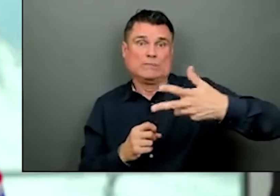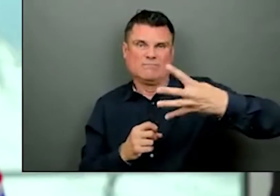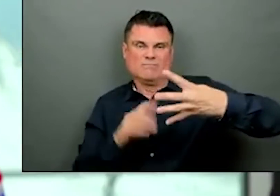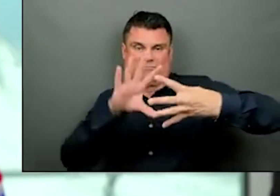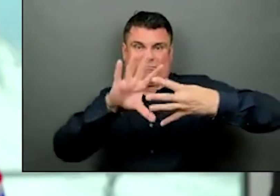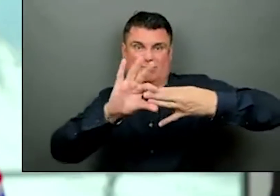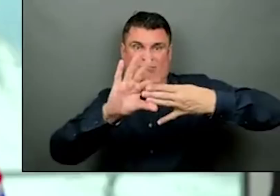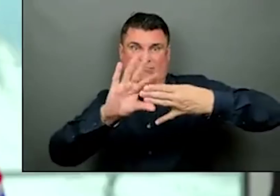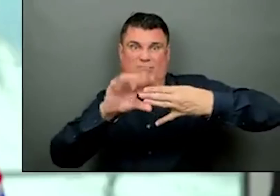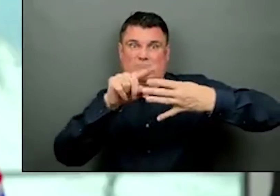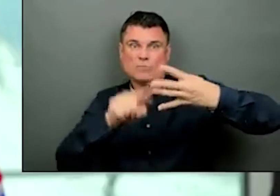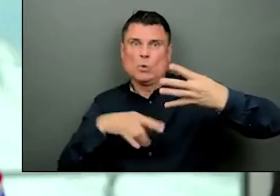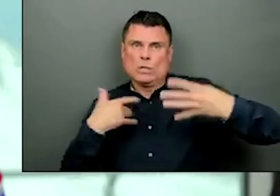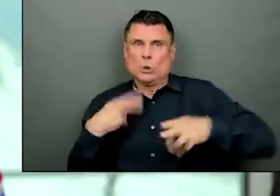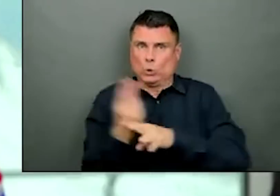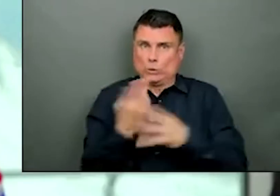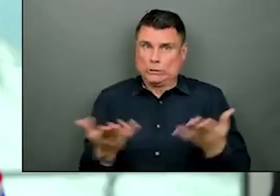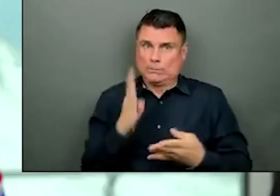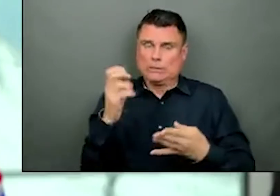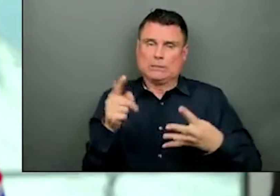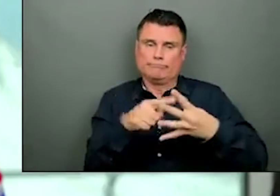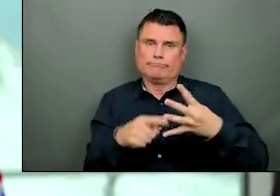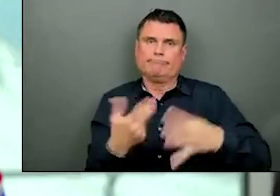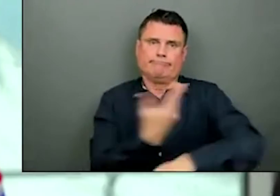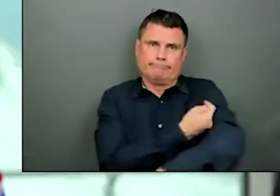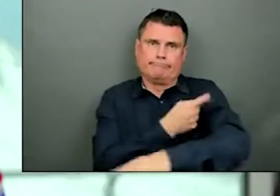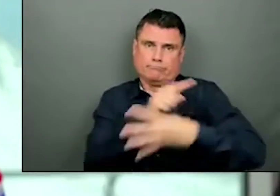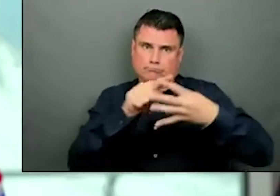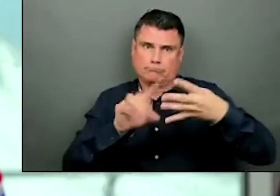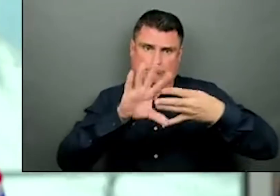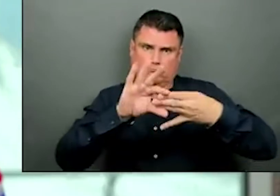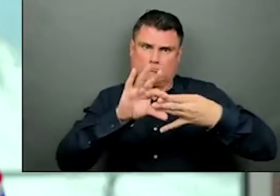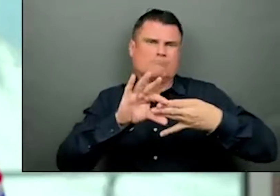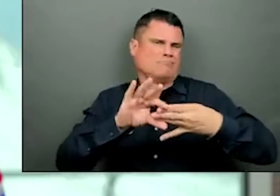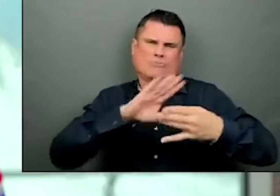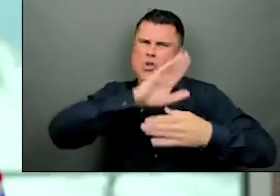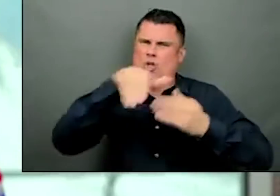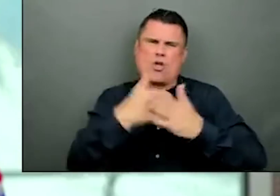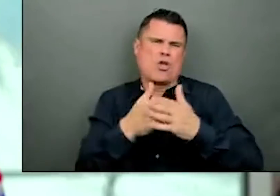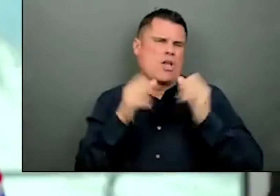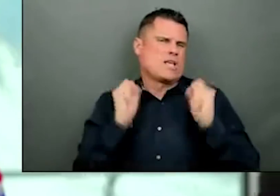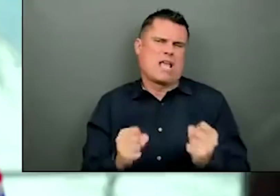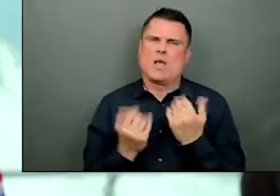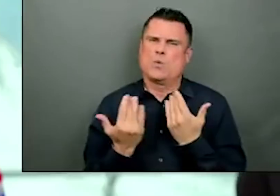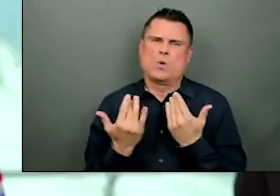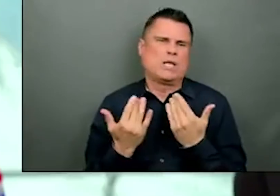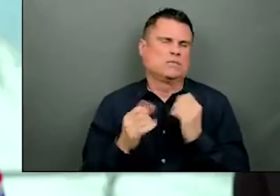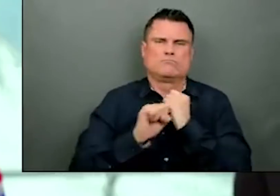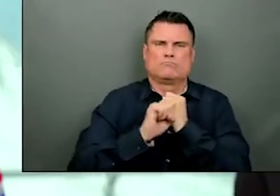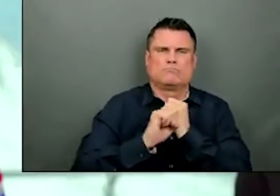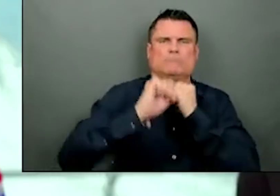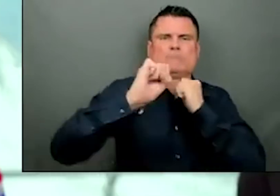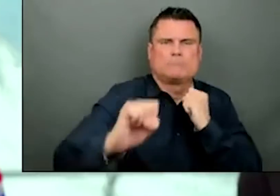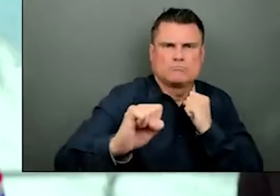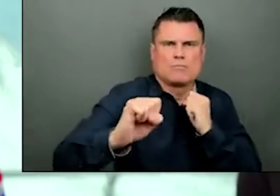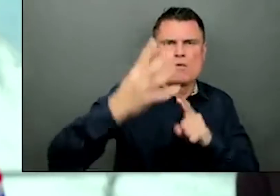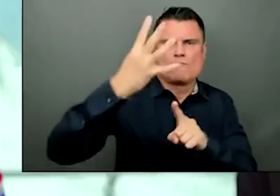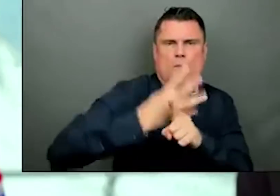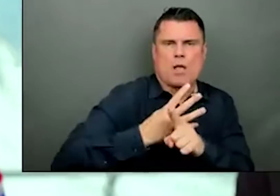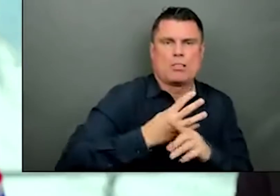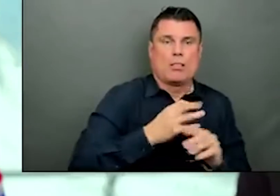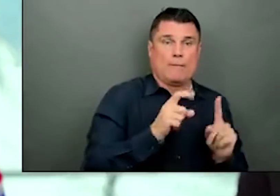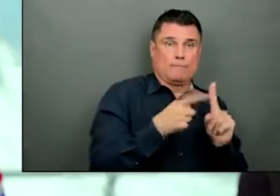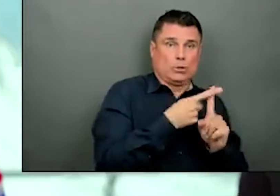as quickly as possible. The second dose will be offered as soon as all eligible people in